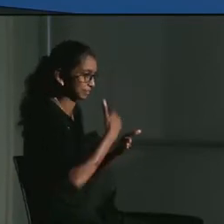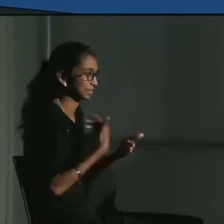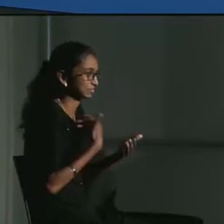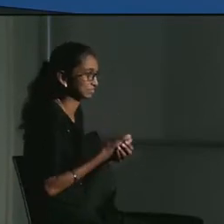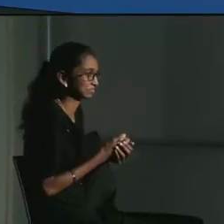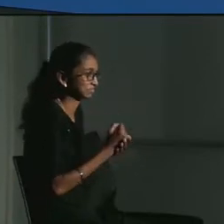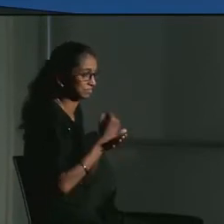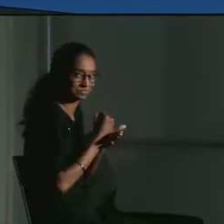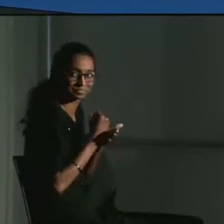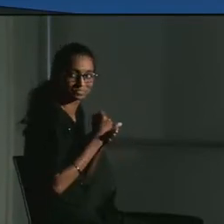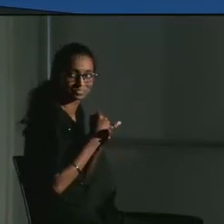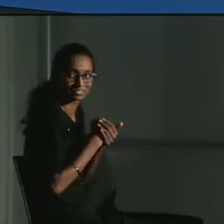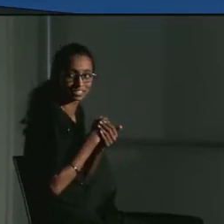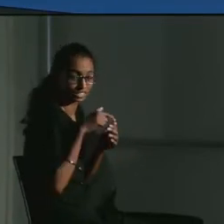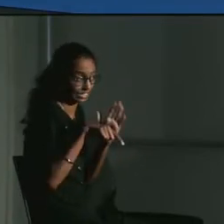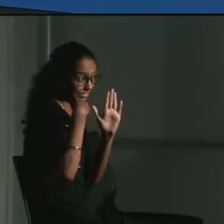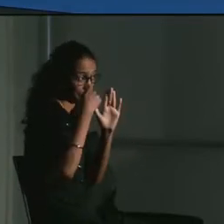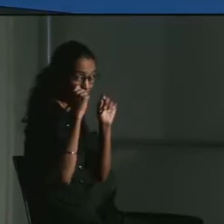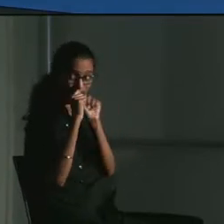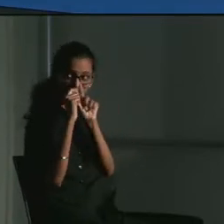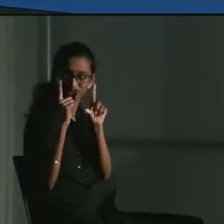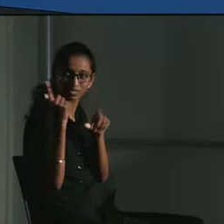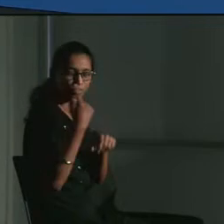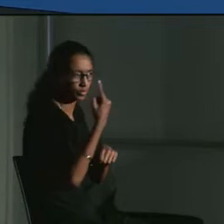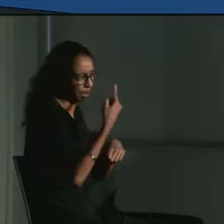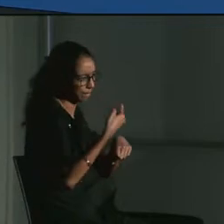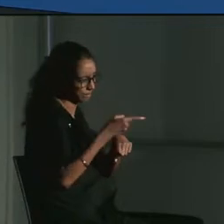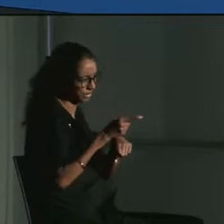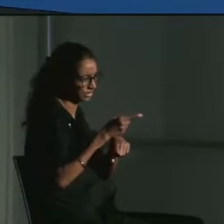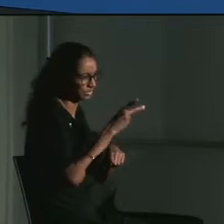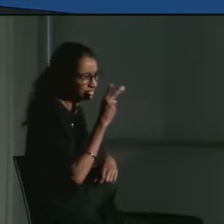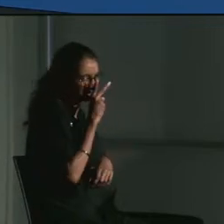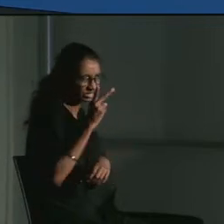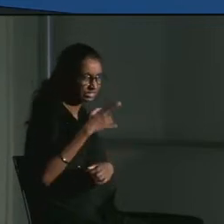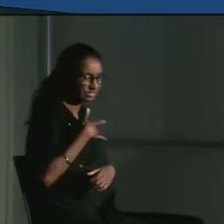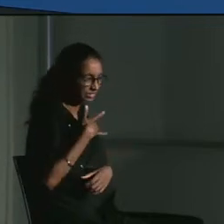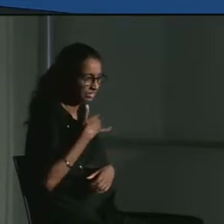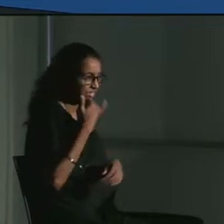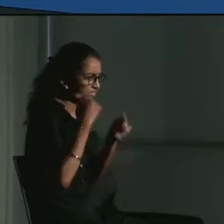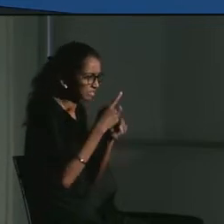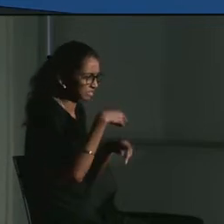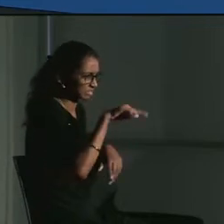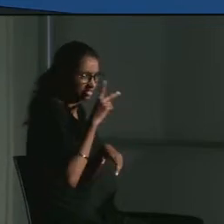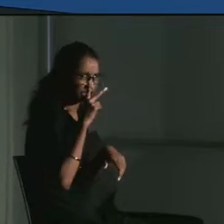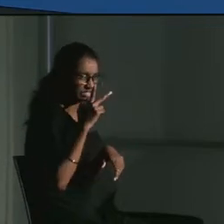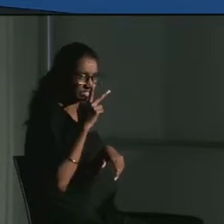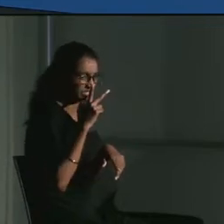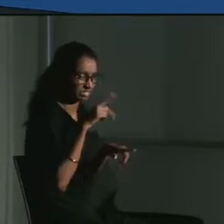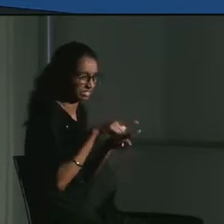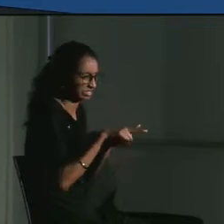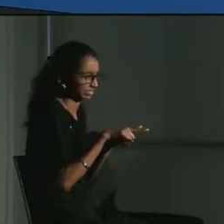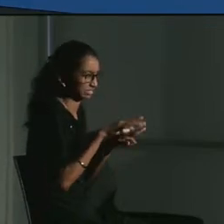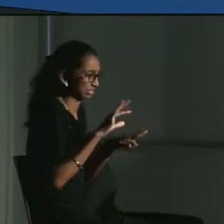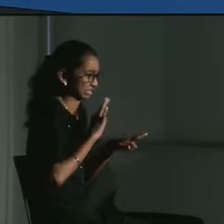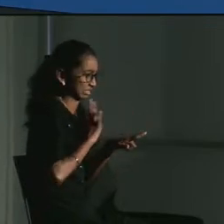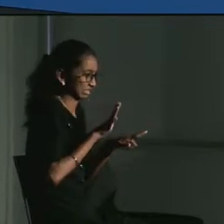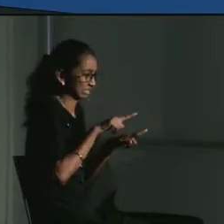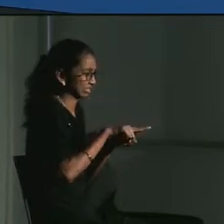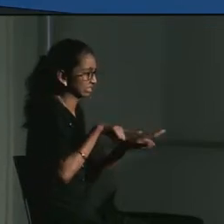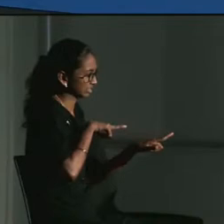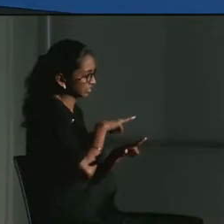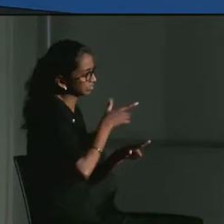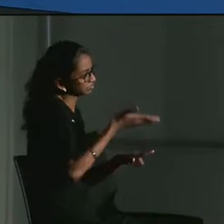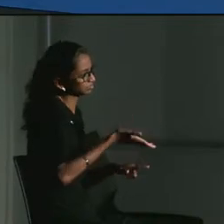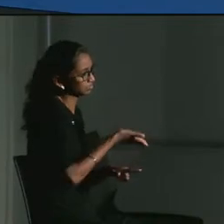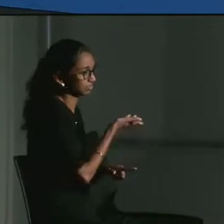practice rests on. This video is a minute long. It may be triggering, so if anyone wishes to step out for a minute, you're welcome to do so, or else you